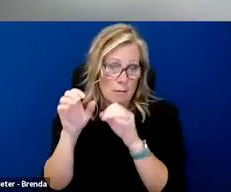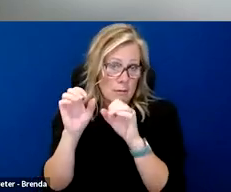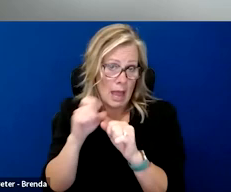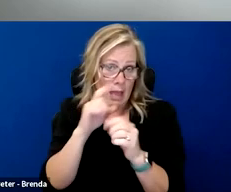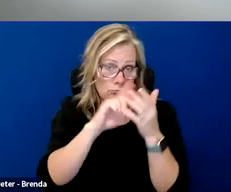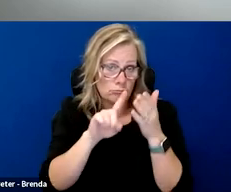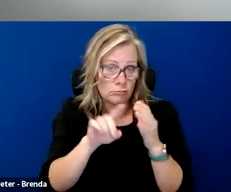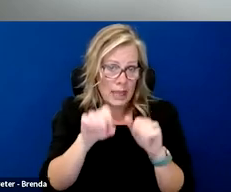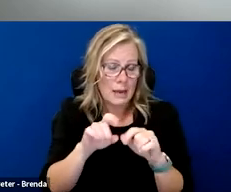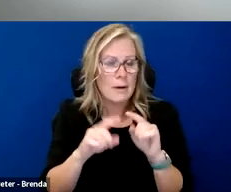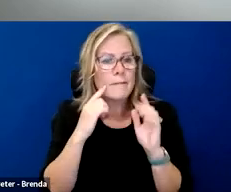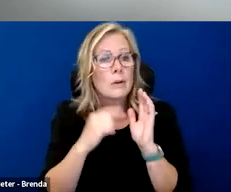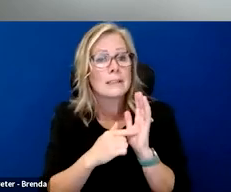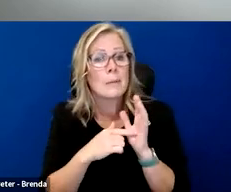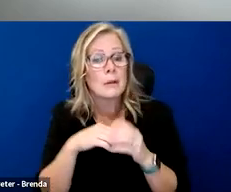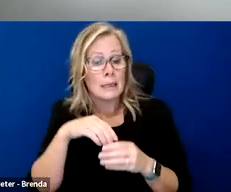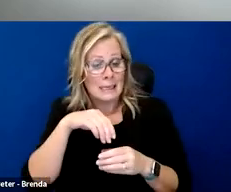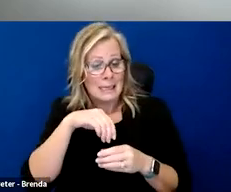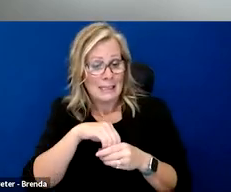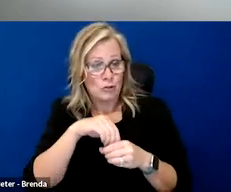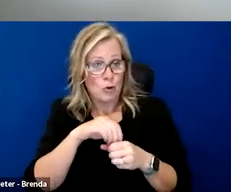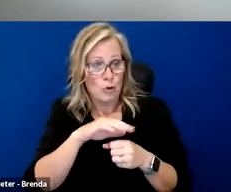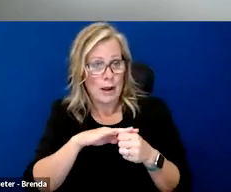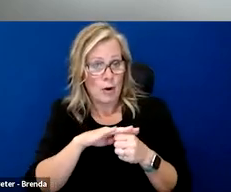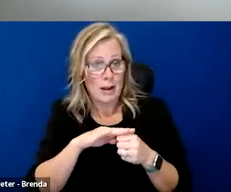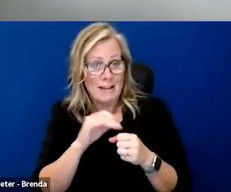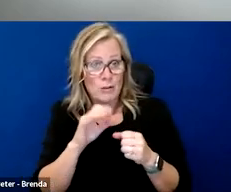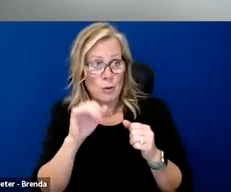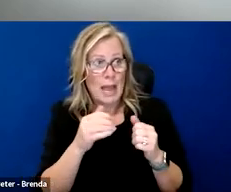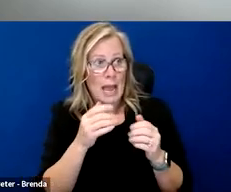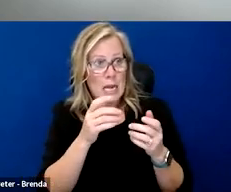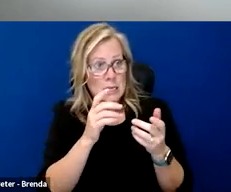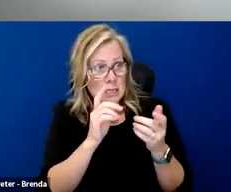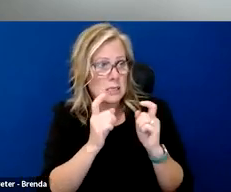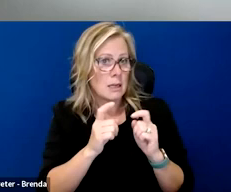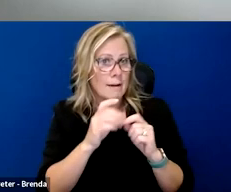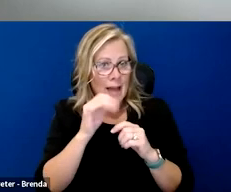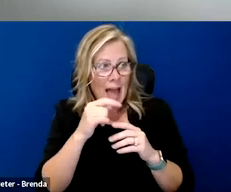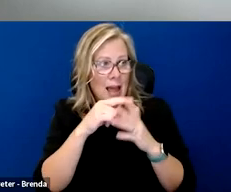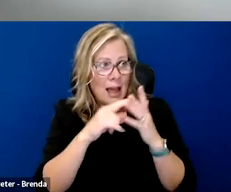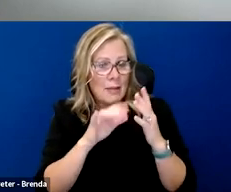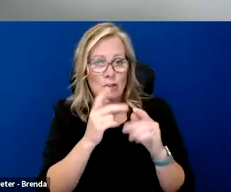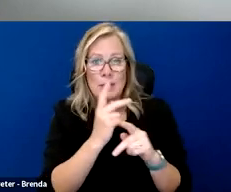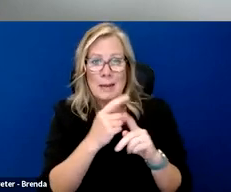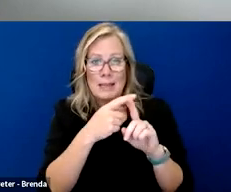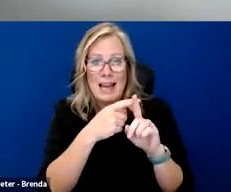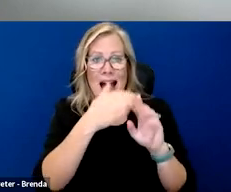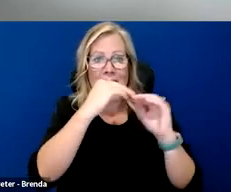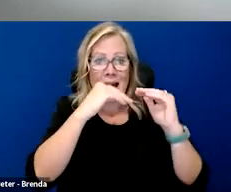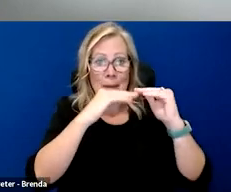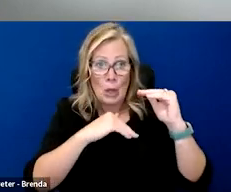indoor space, generally speaking, if we're able to get the temperature to under 26, as Sarah described, temperatures